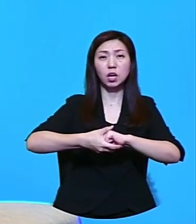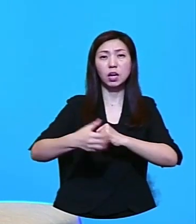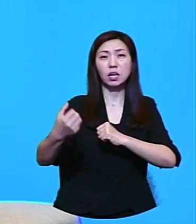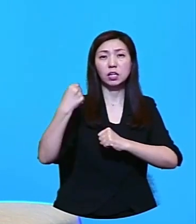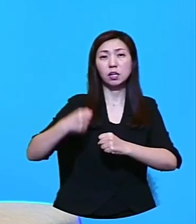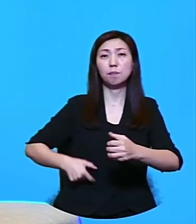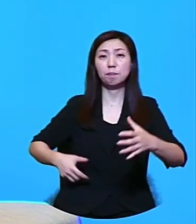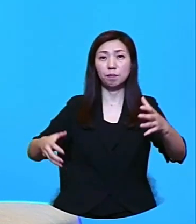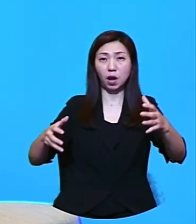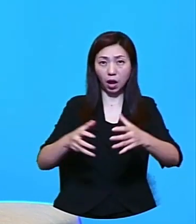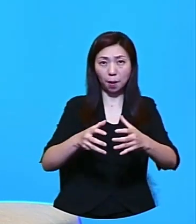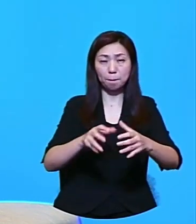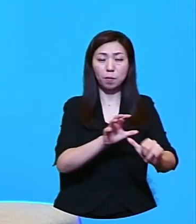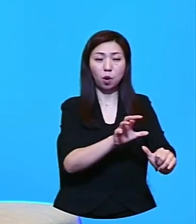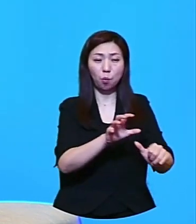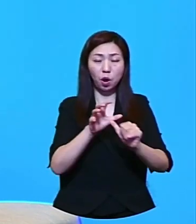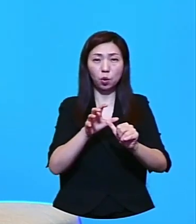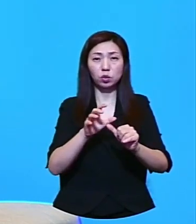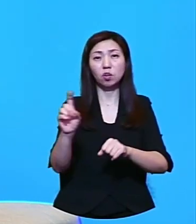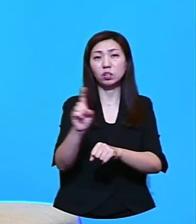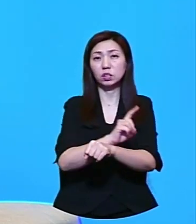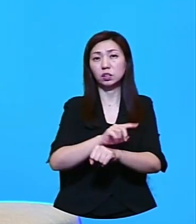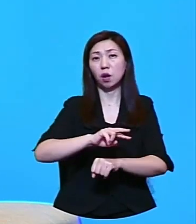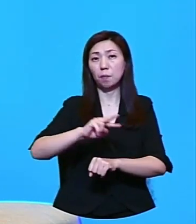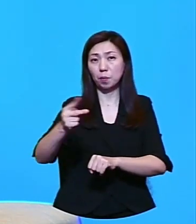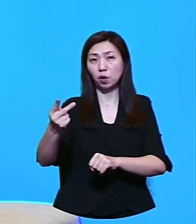Number 3, what are the strategies of